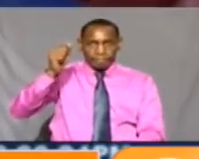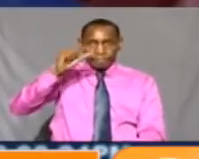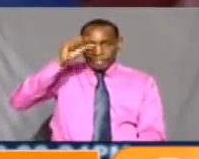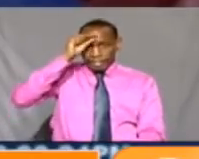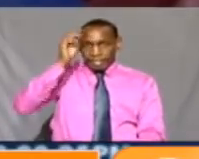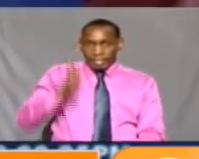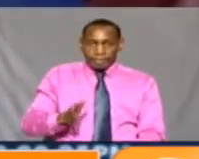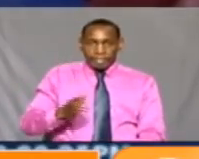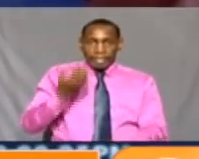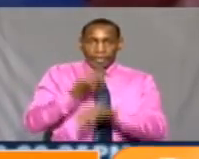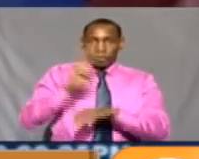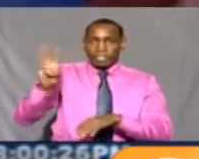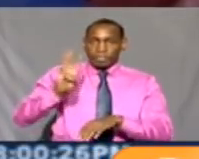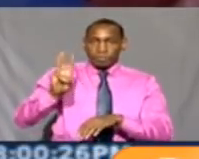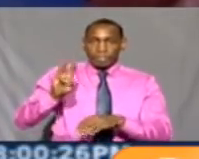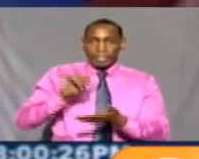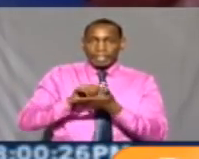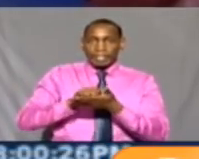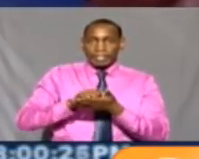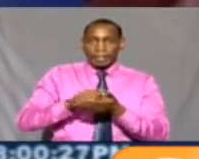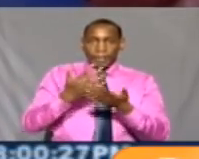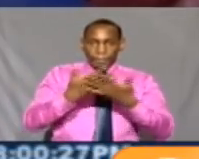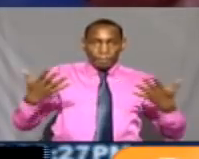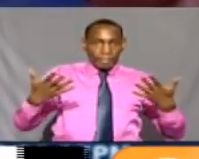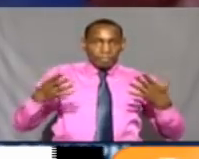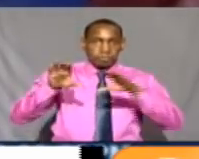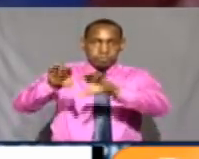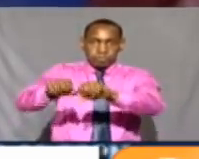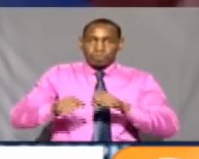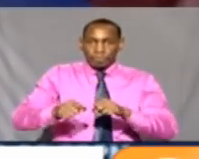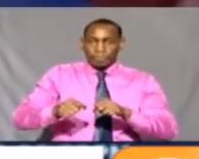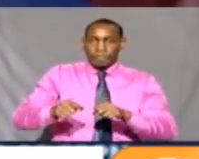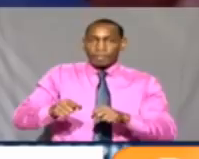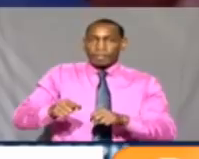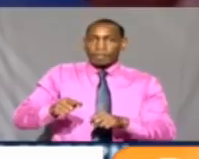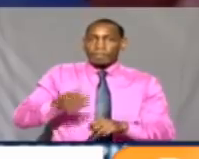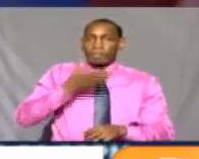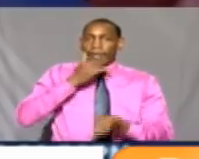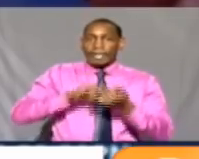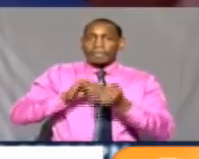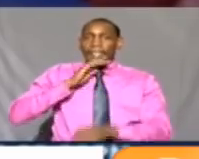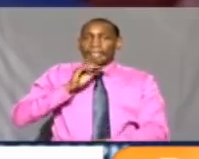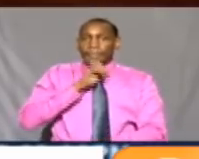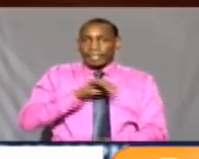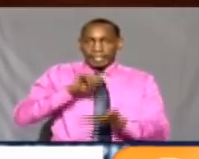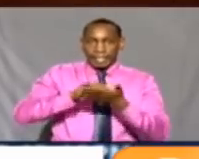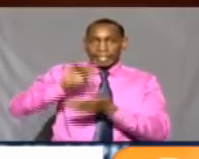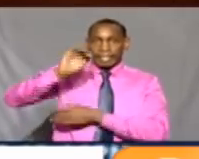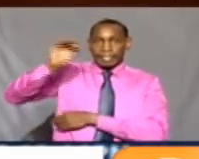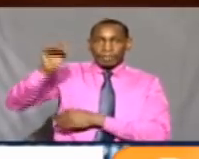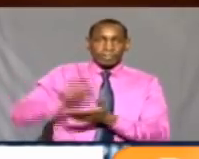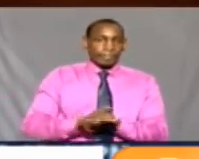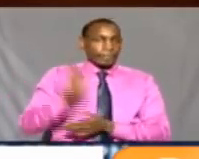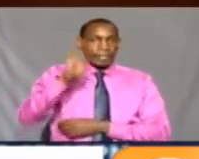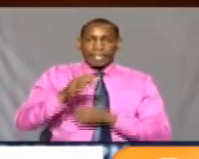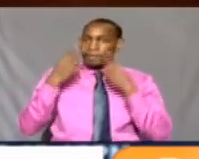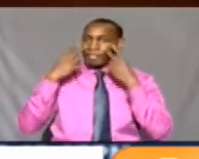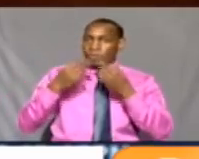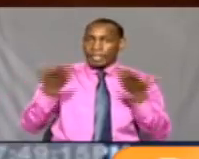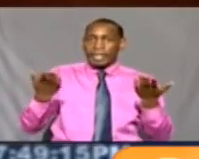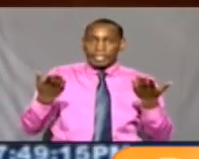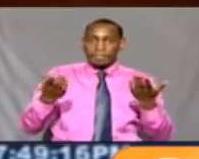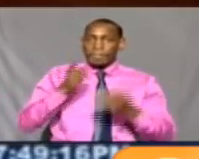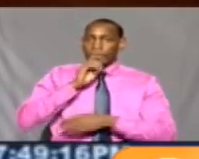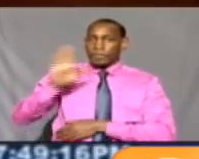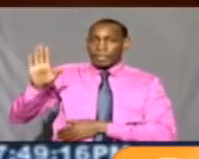is disposition of a property of a widow in that county. We never saw any affidavits from the